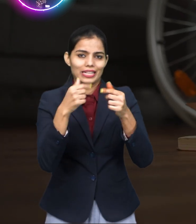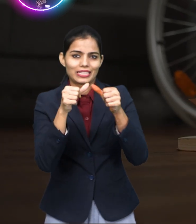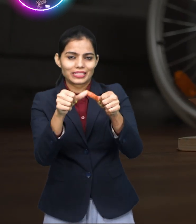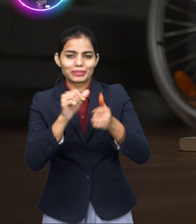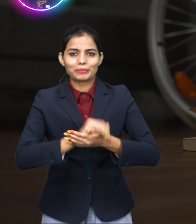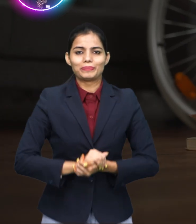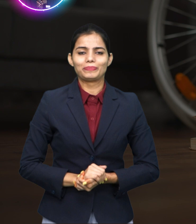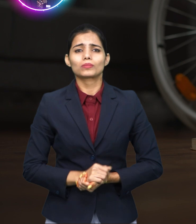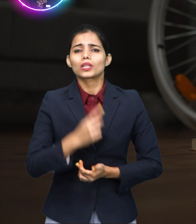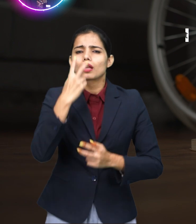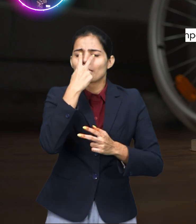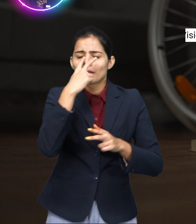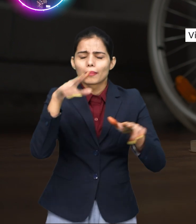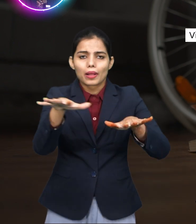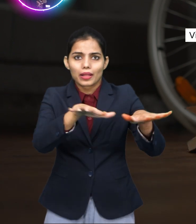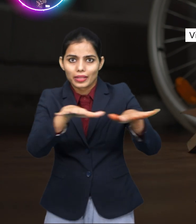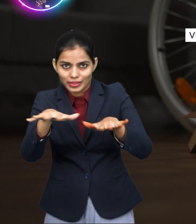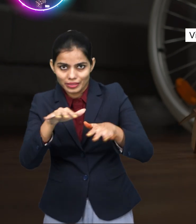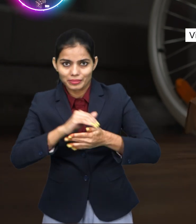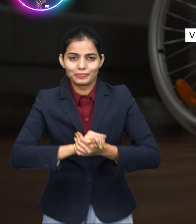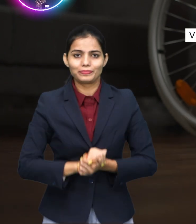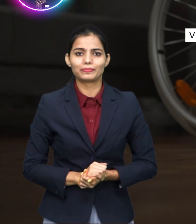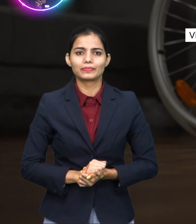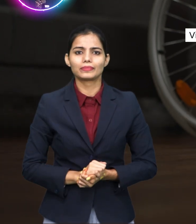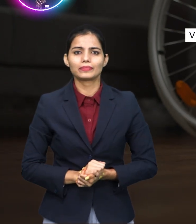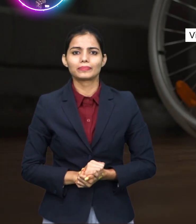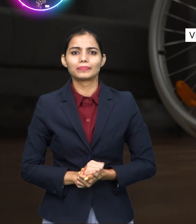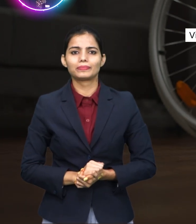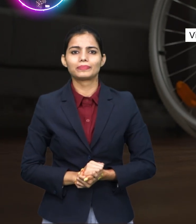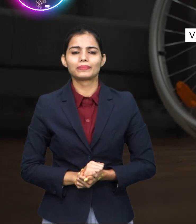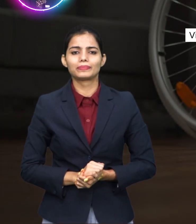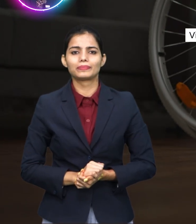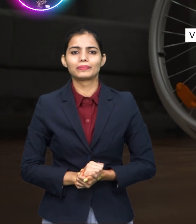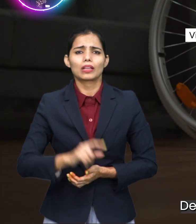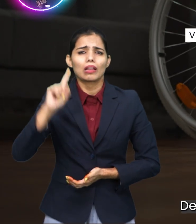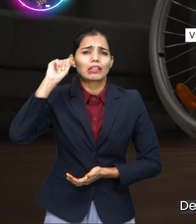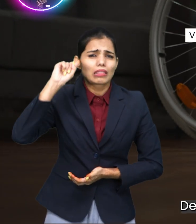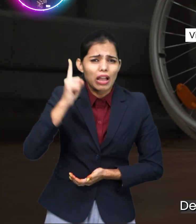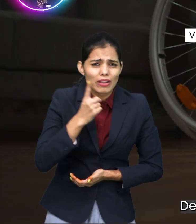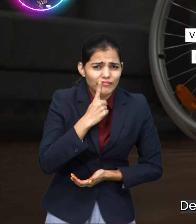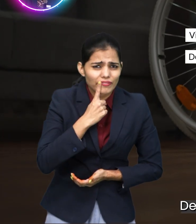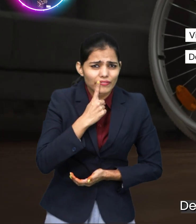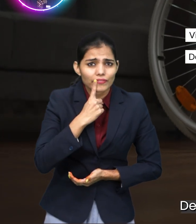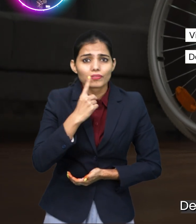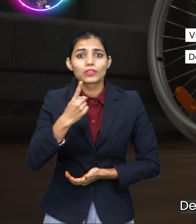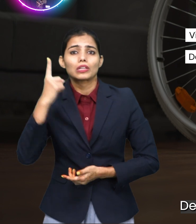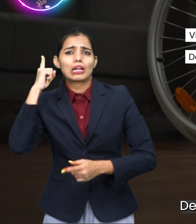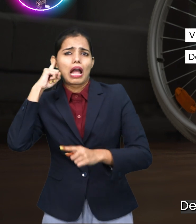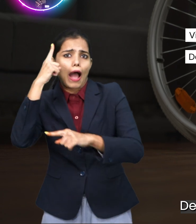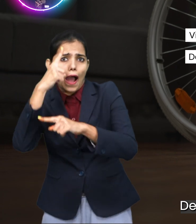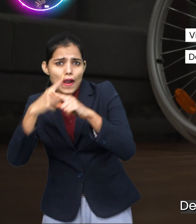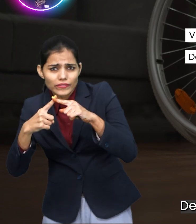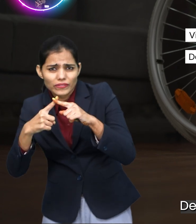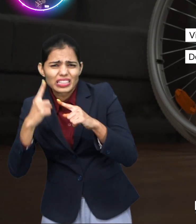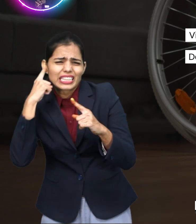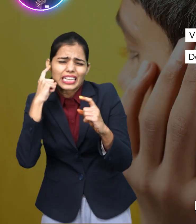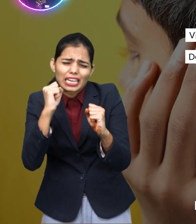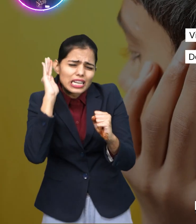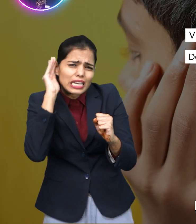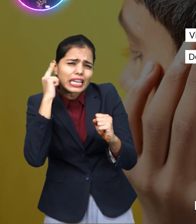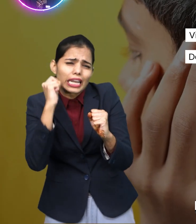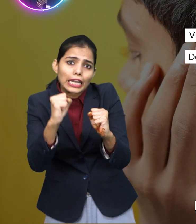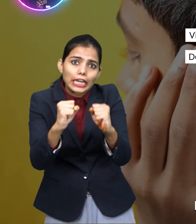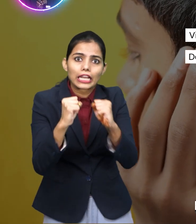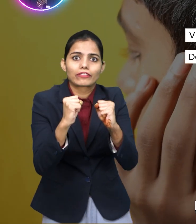vision impairment, poor eyesight, deaf or hard of hearing,